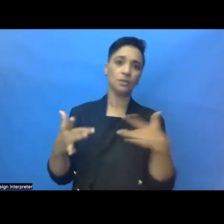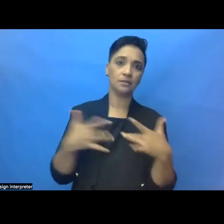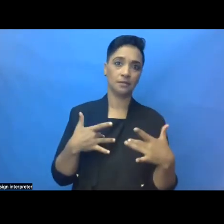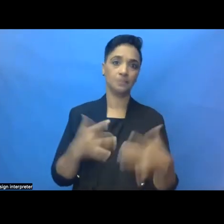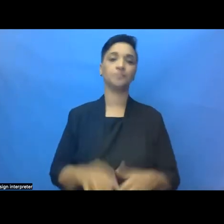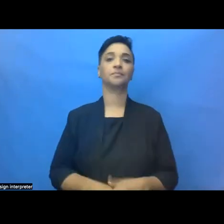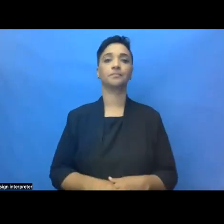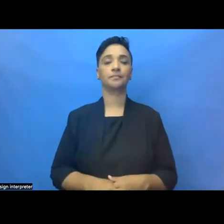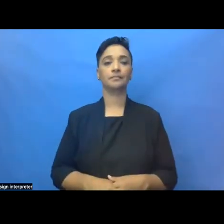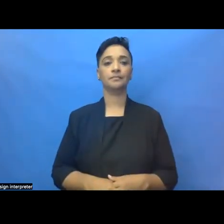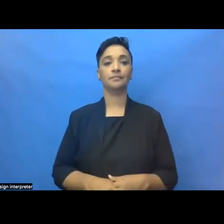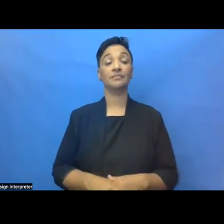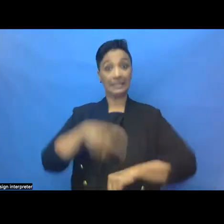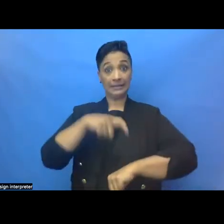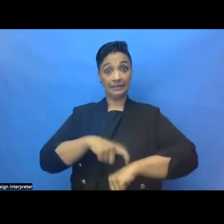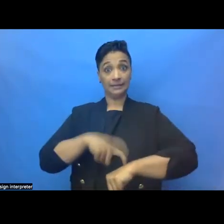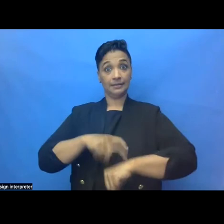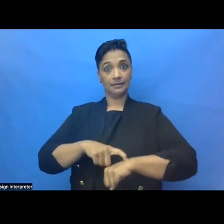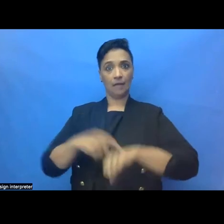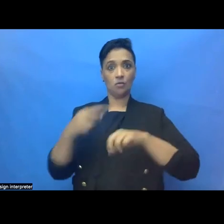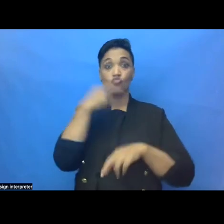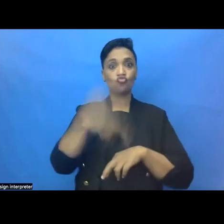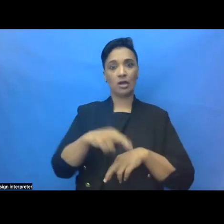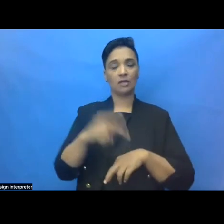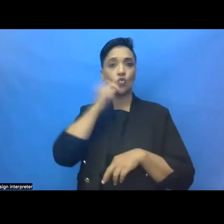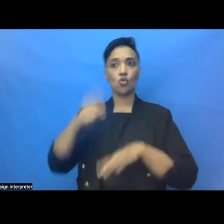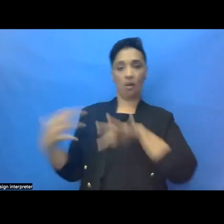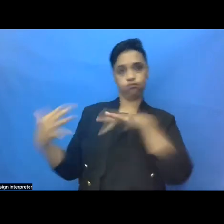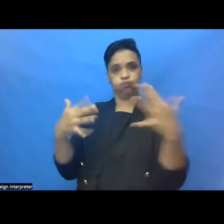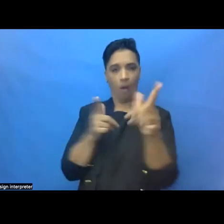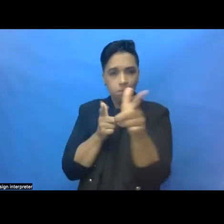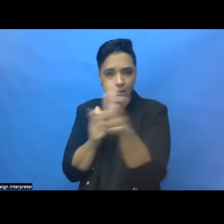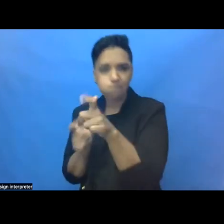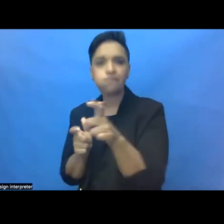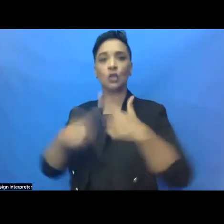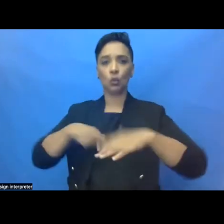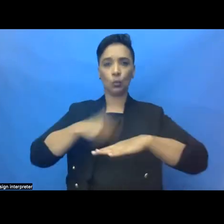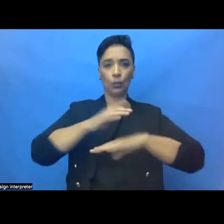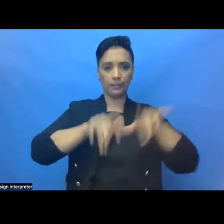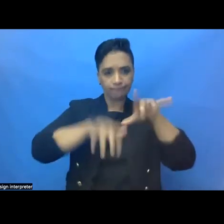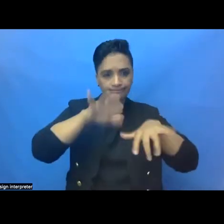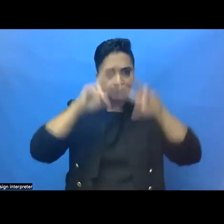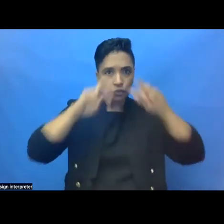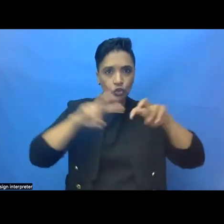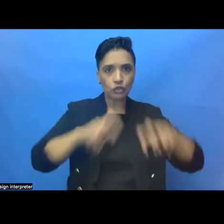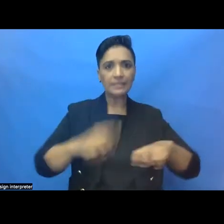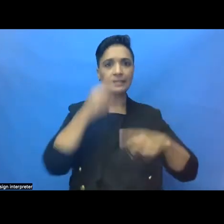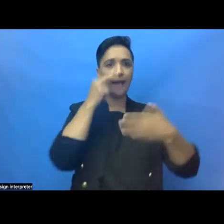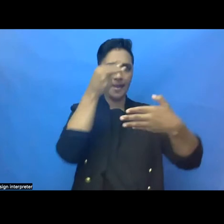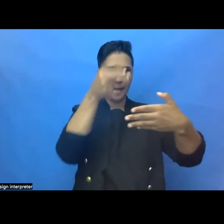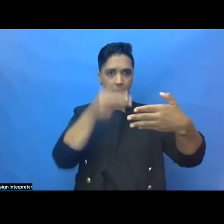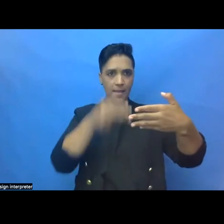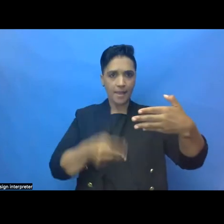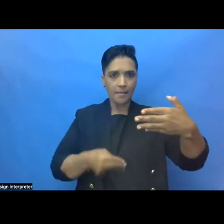the very breakout of the war, we did first the desk and phone research, mapping out all the institutions under the Ministry of Social